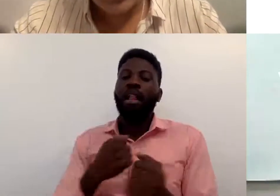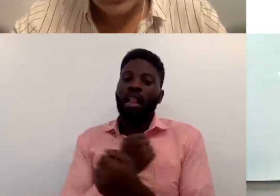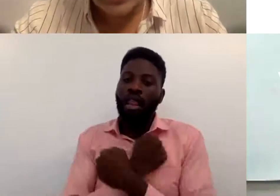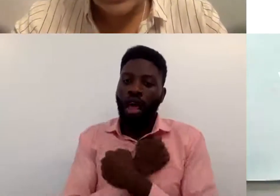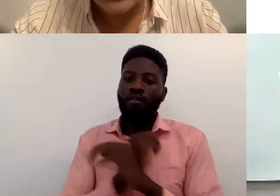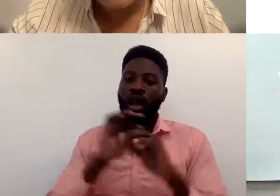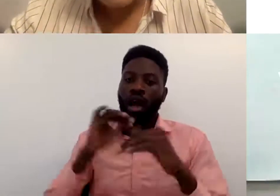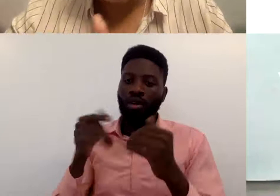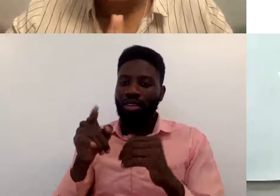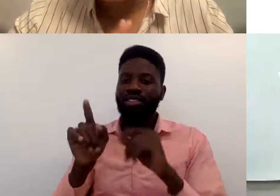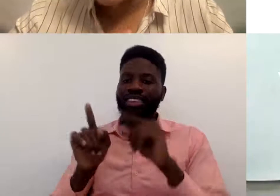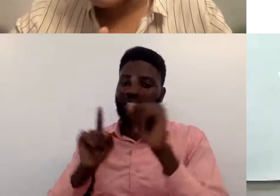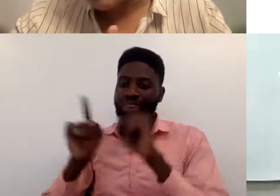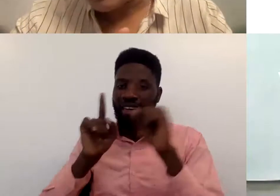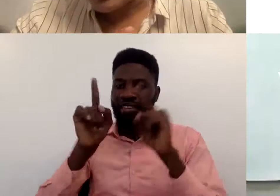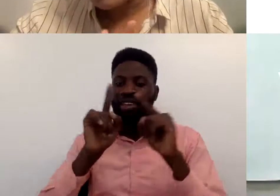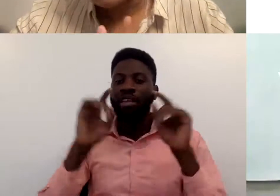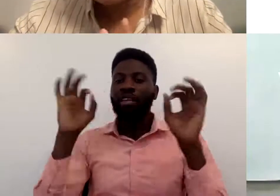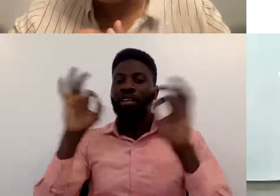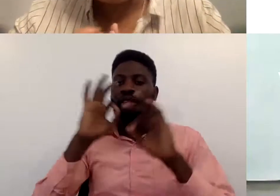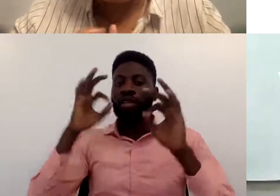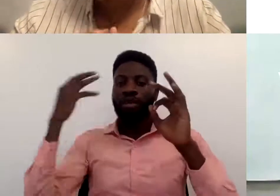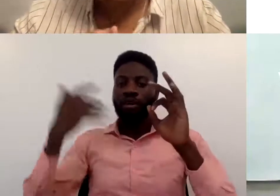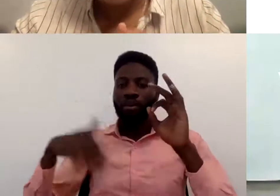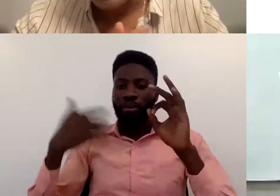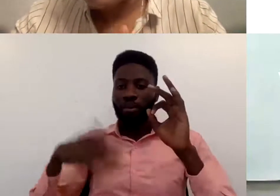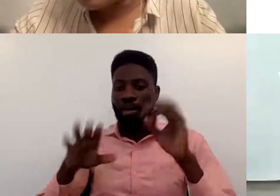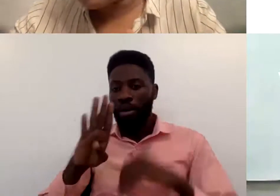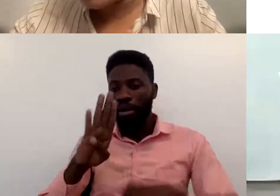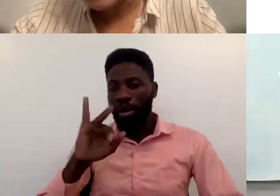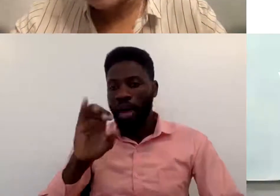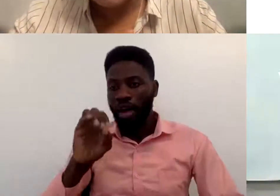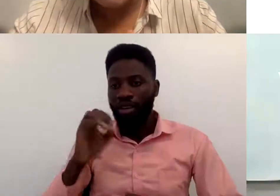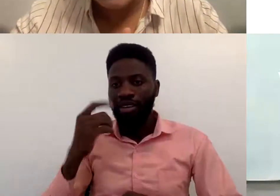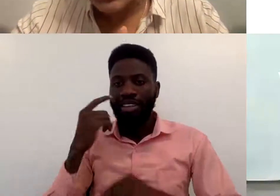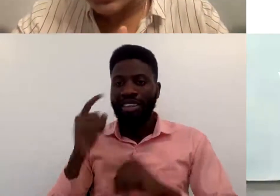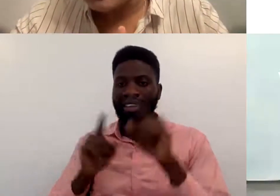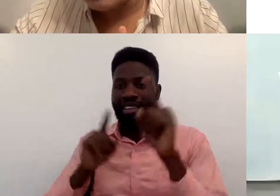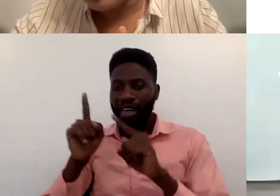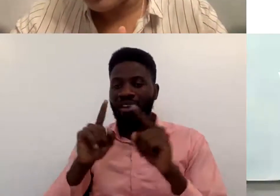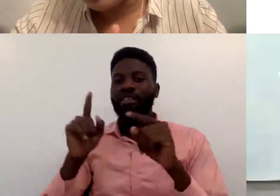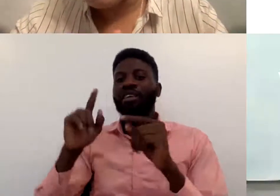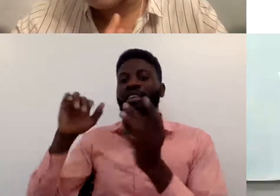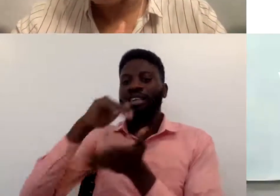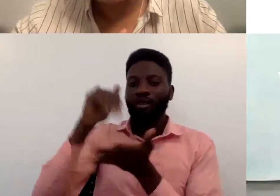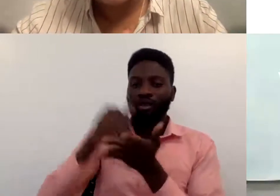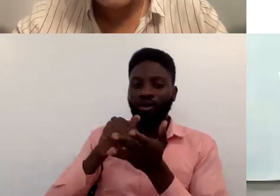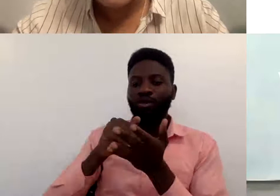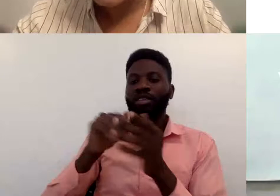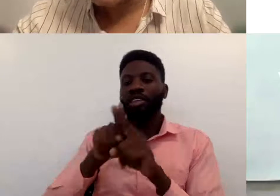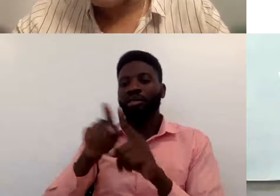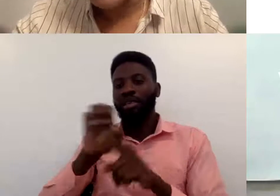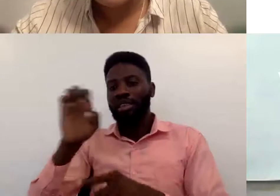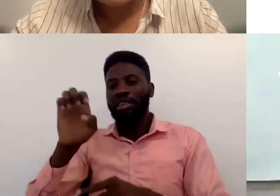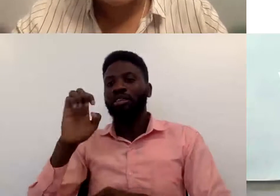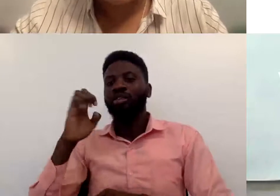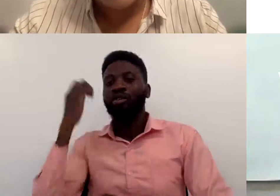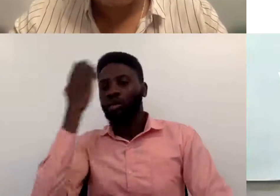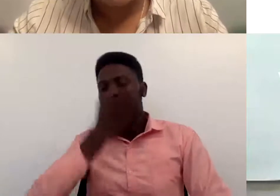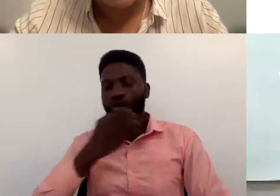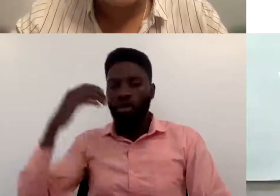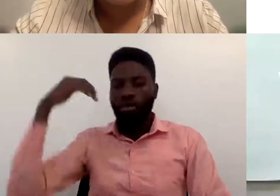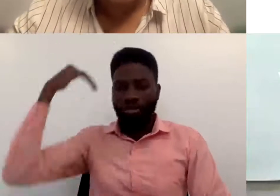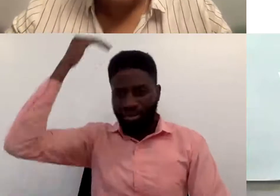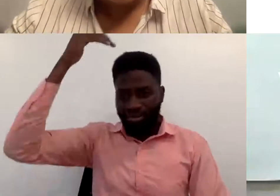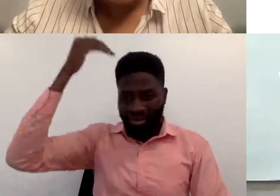you've traveled already. I could see in your bio that you have traveled through Central and East Europe and Middle East and Pakistan